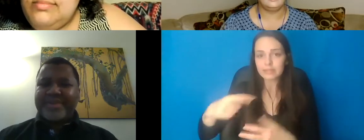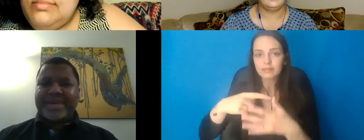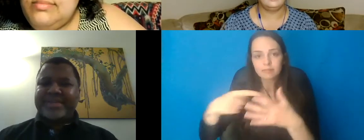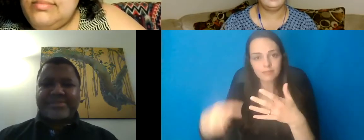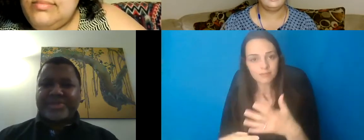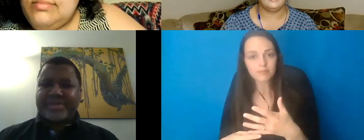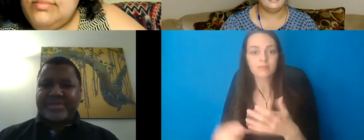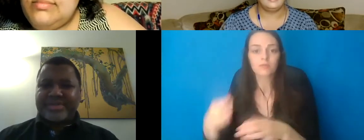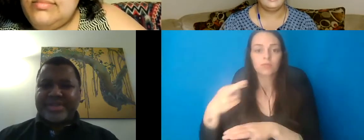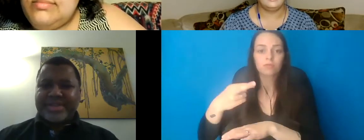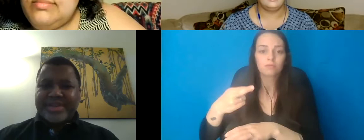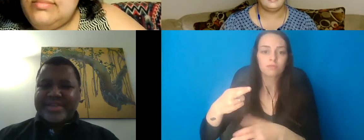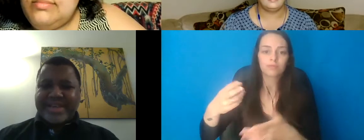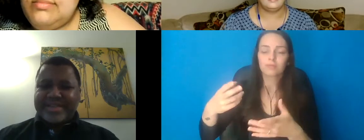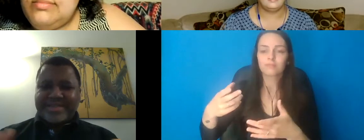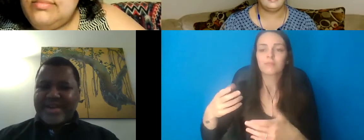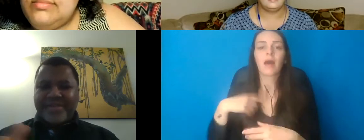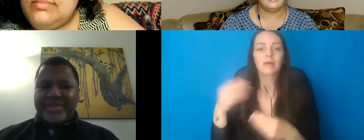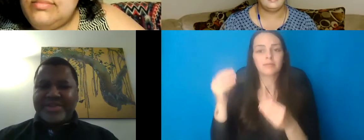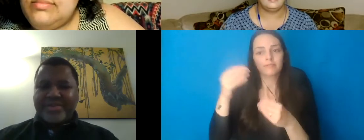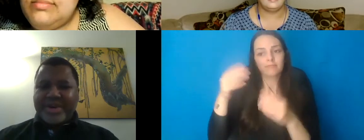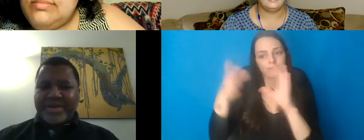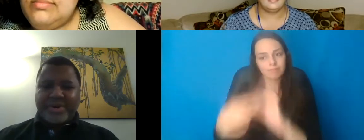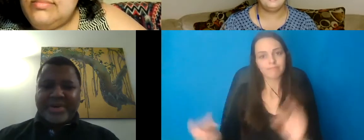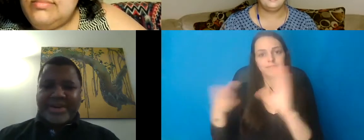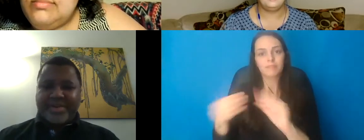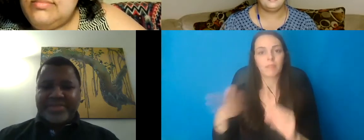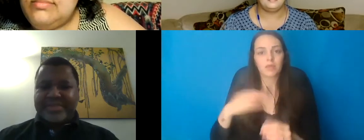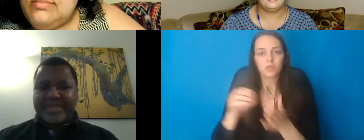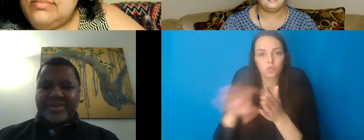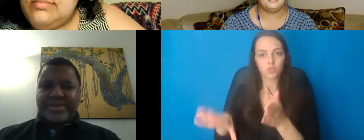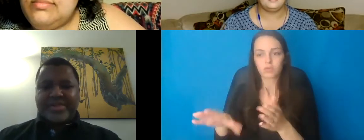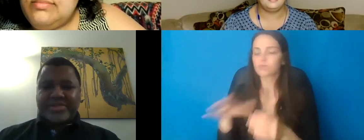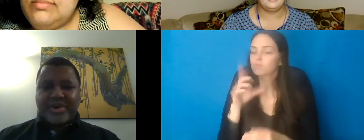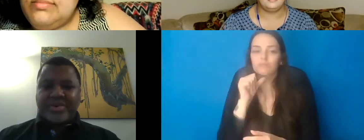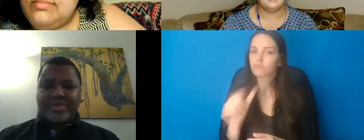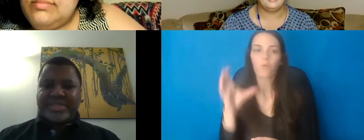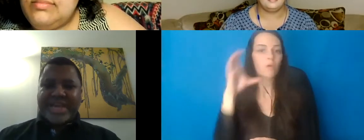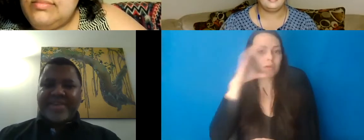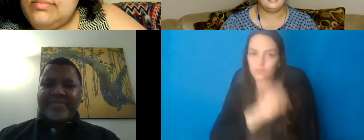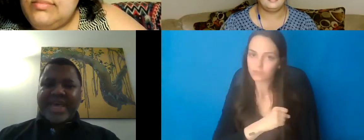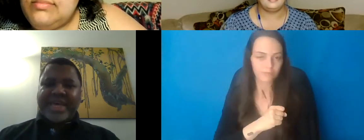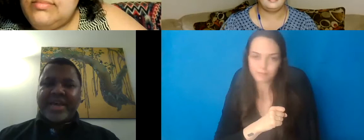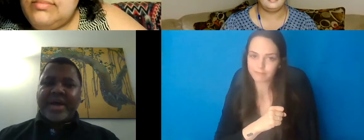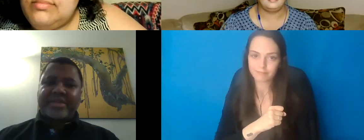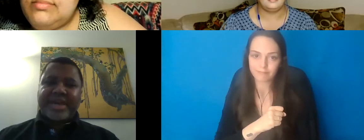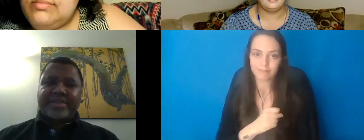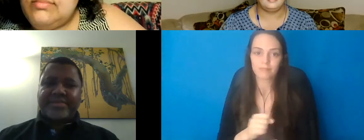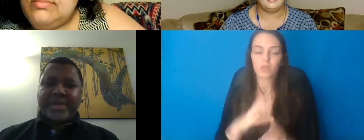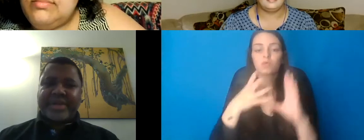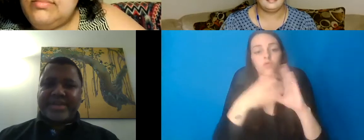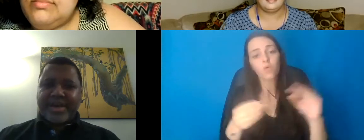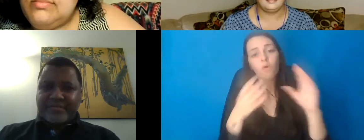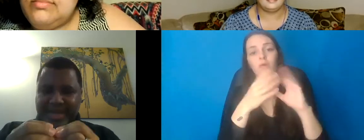stop making assumptions. It's like everything that you read in a book and all of these theories and all these articles, they cannot take